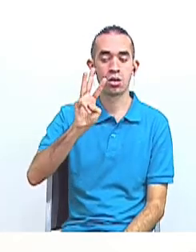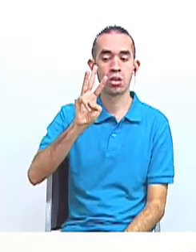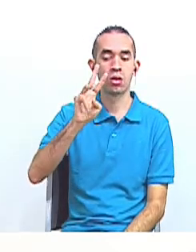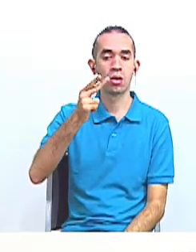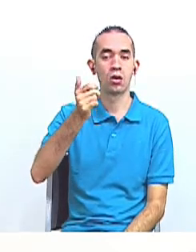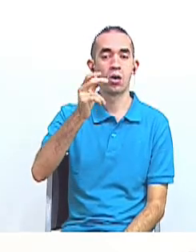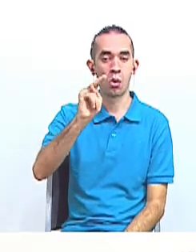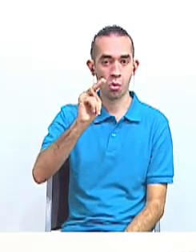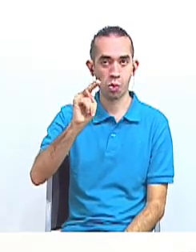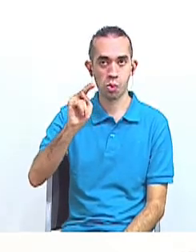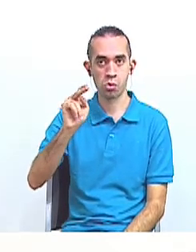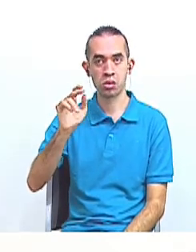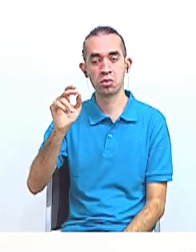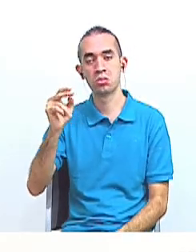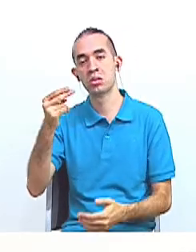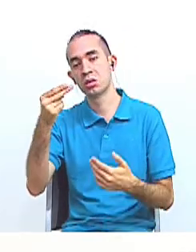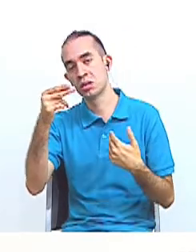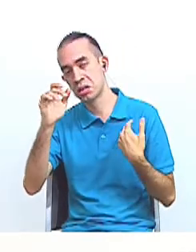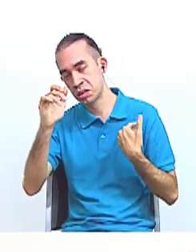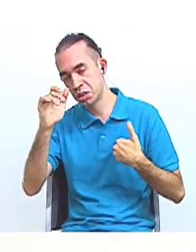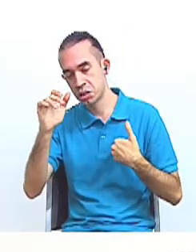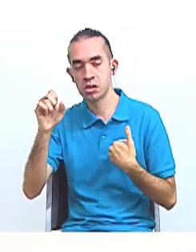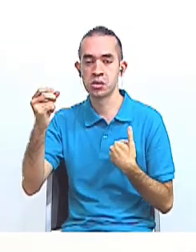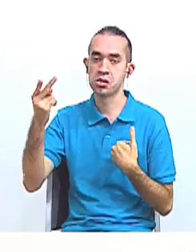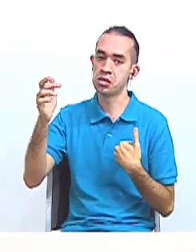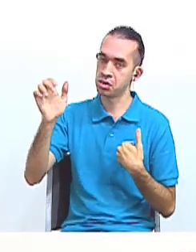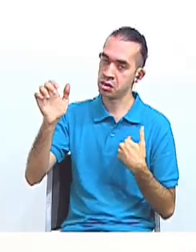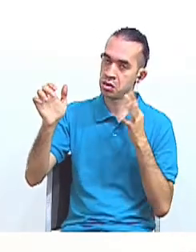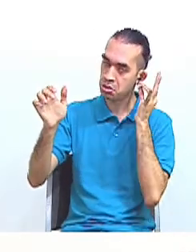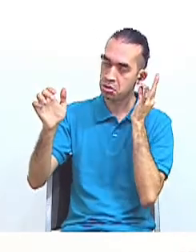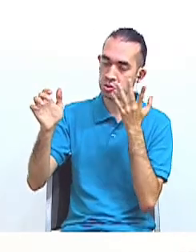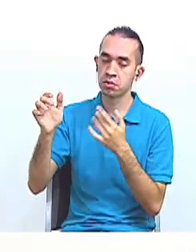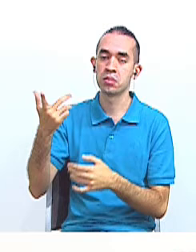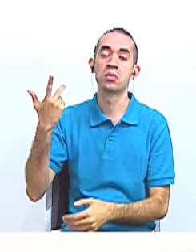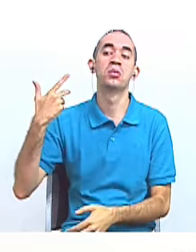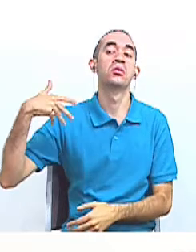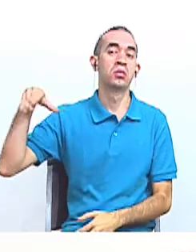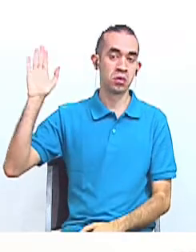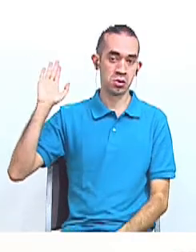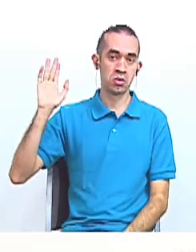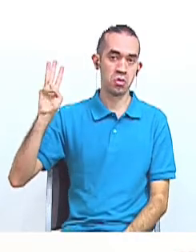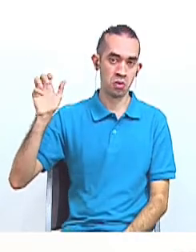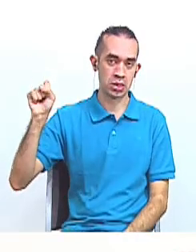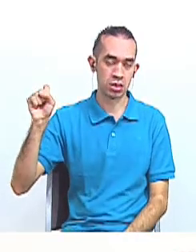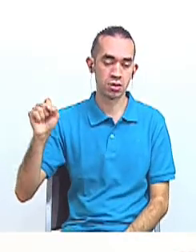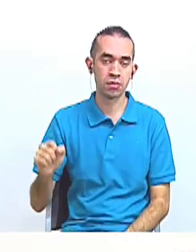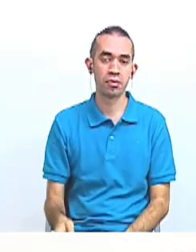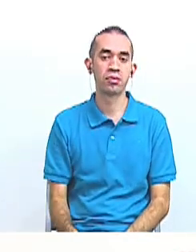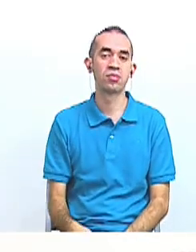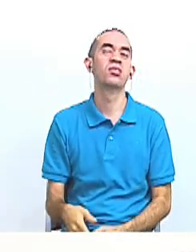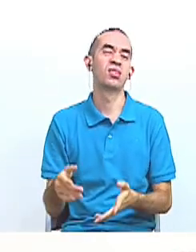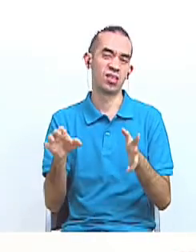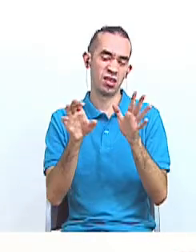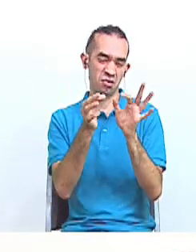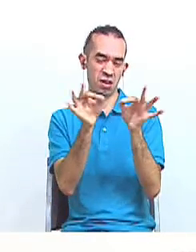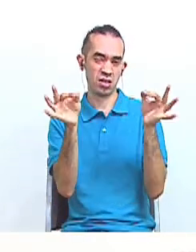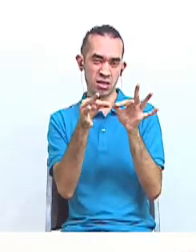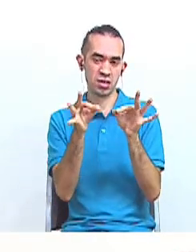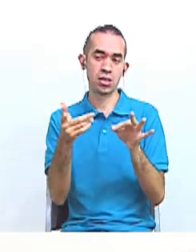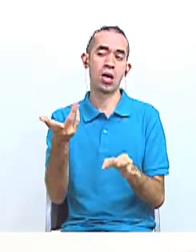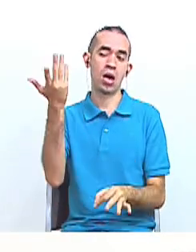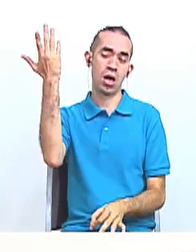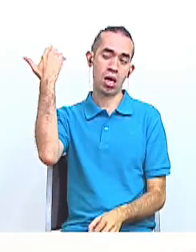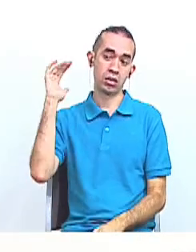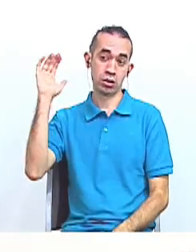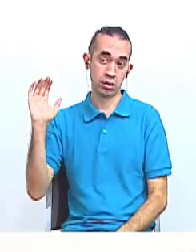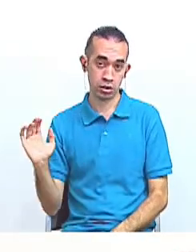very specific time. When she was a child, Jennifer liked sports. Very